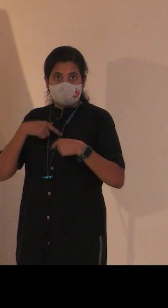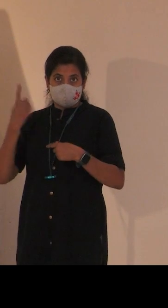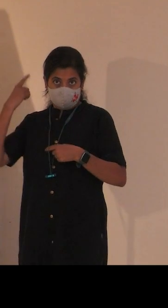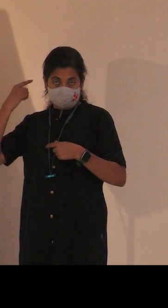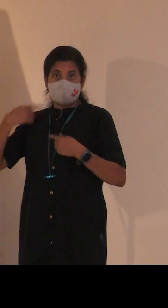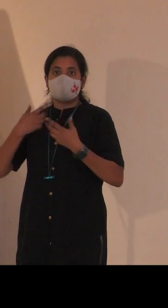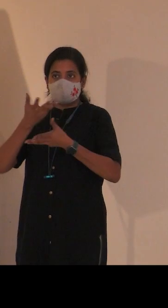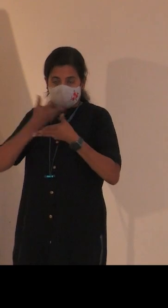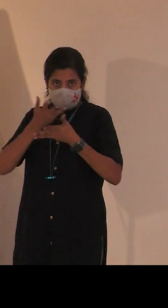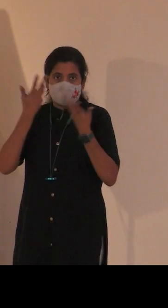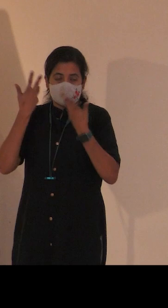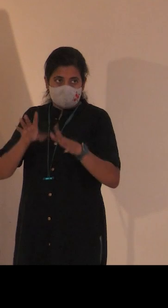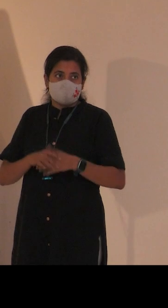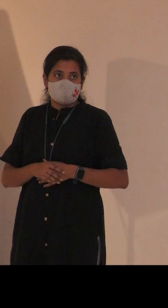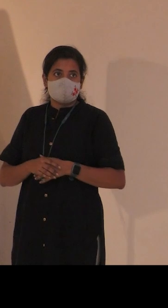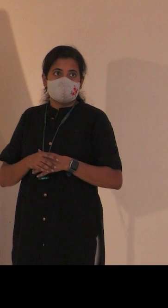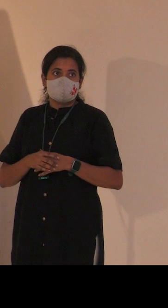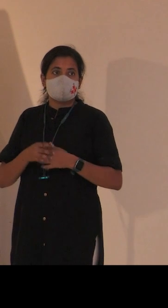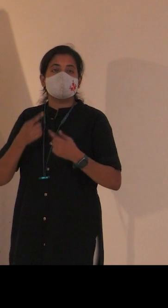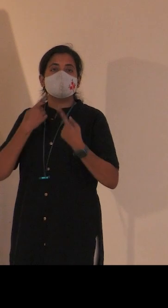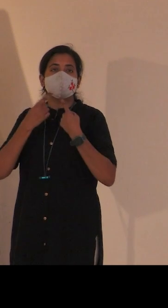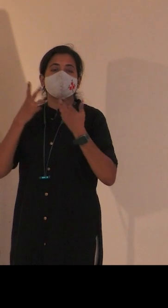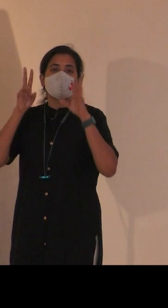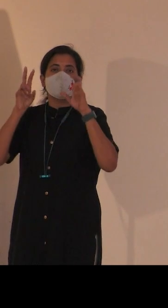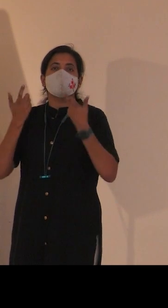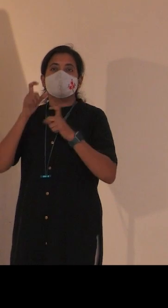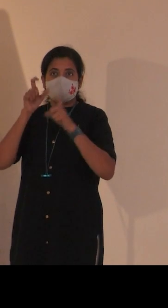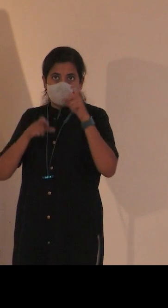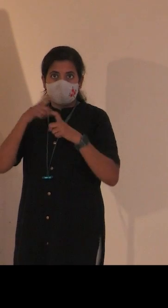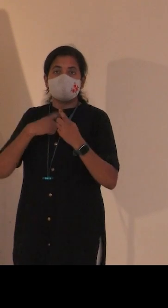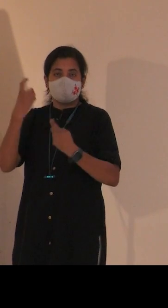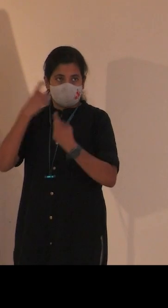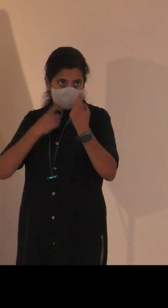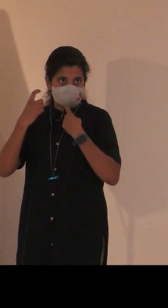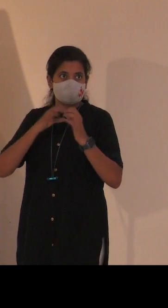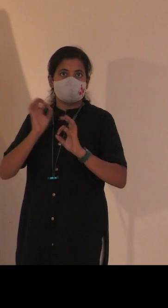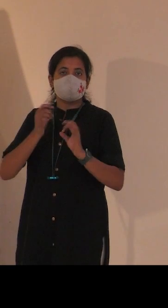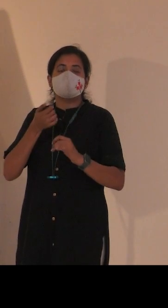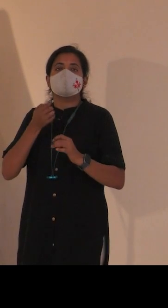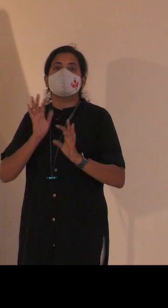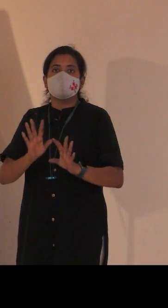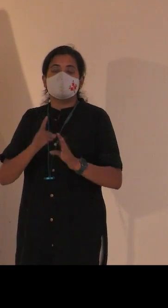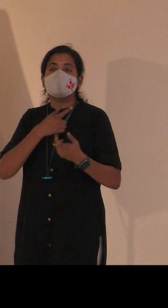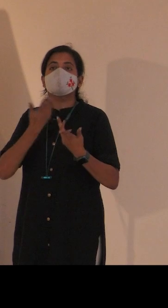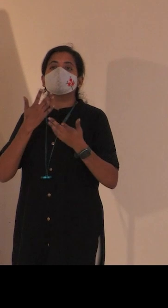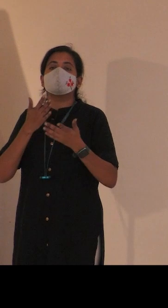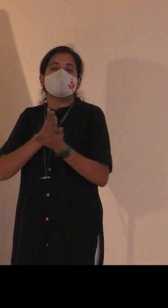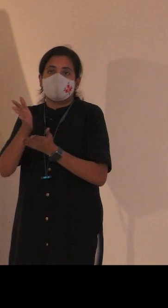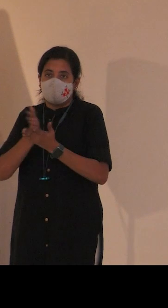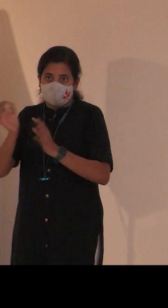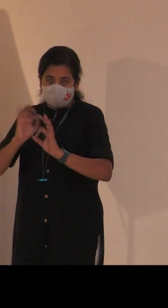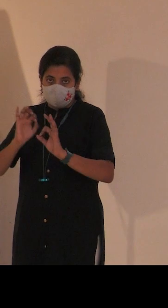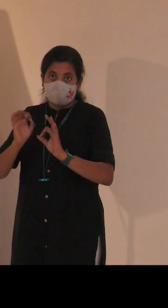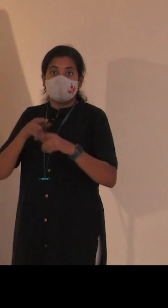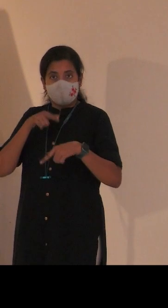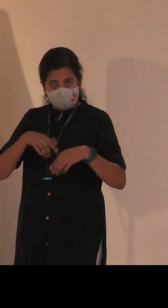heard a conversation where we talked about people not asking for money when they have an opportunity to. So